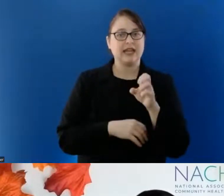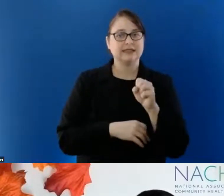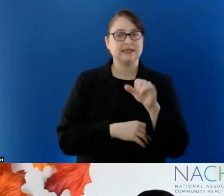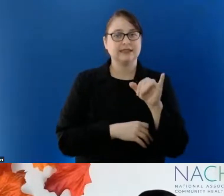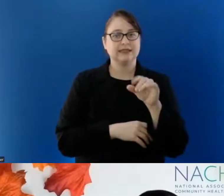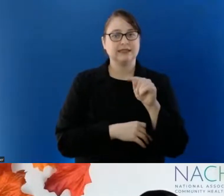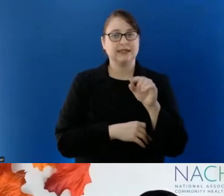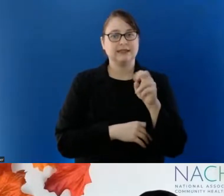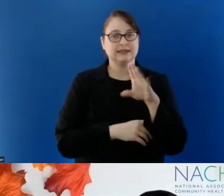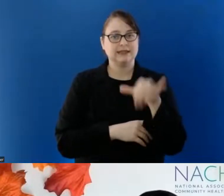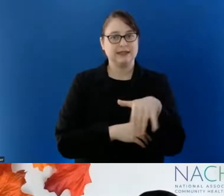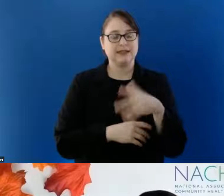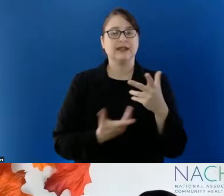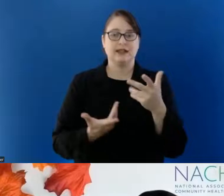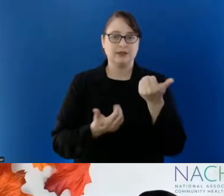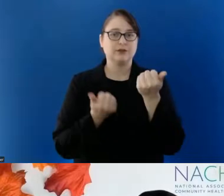populations.